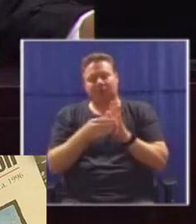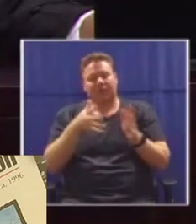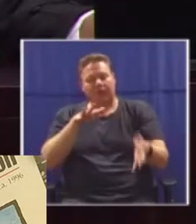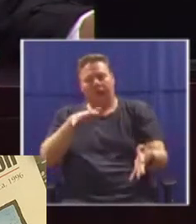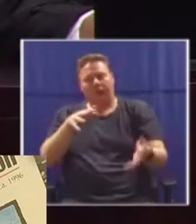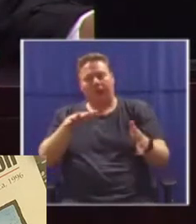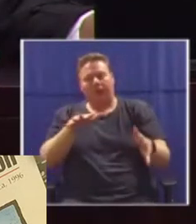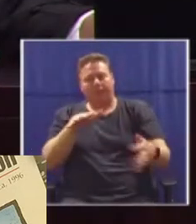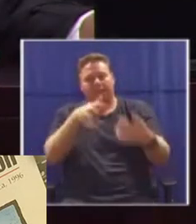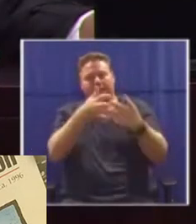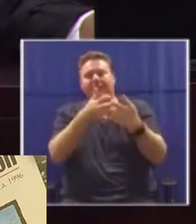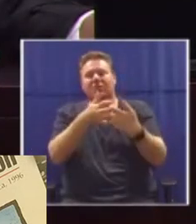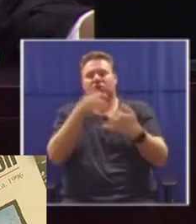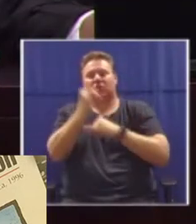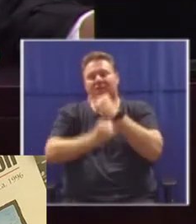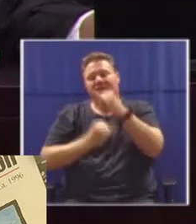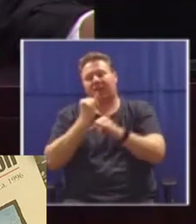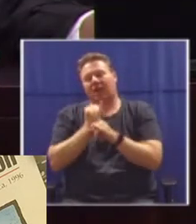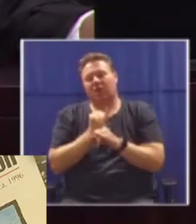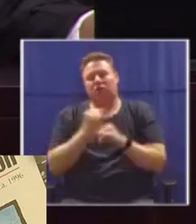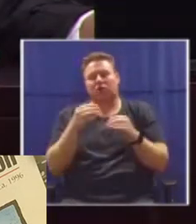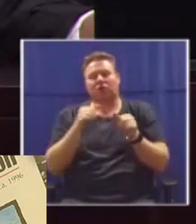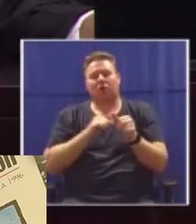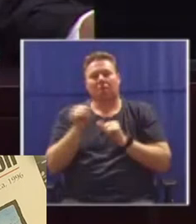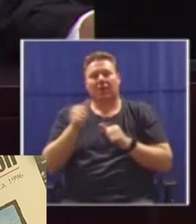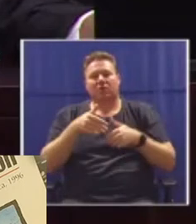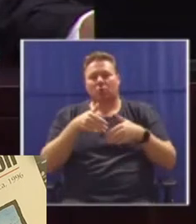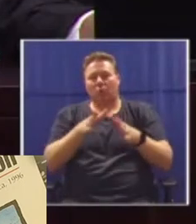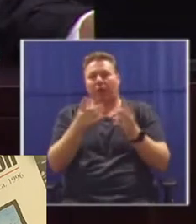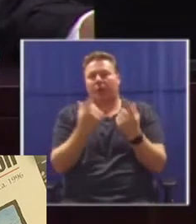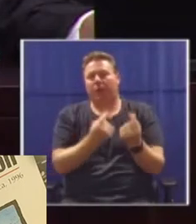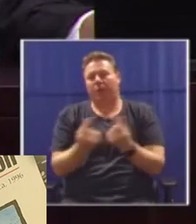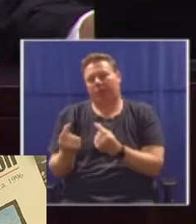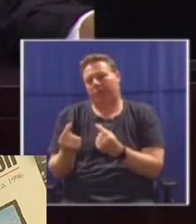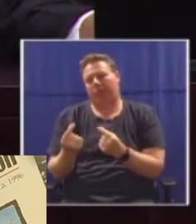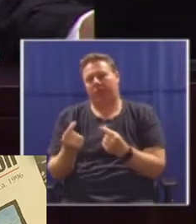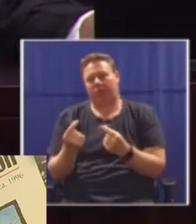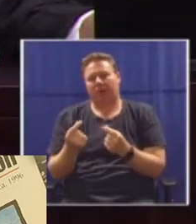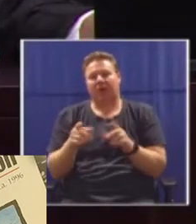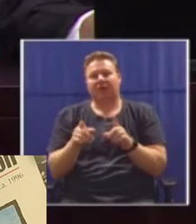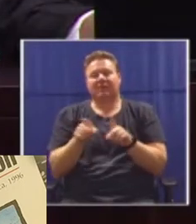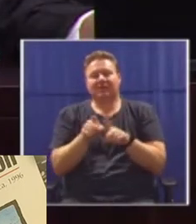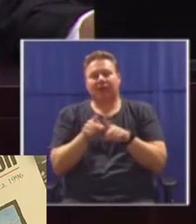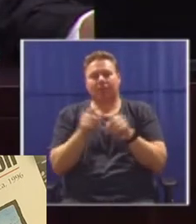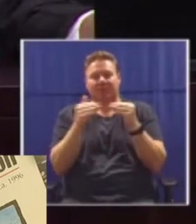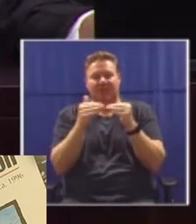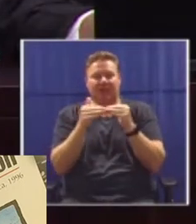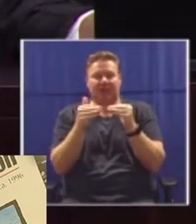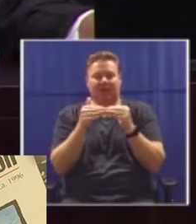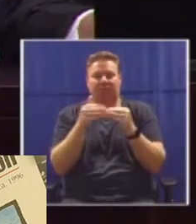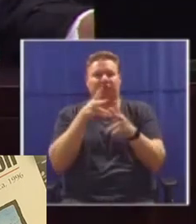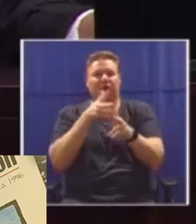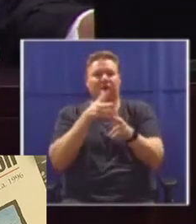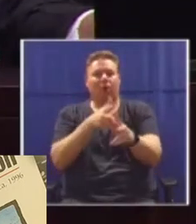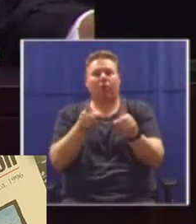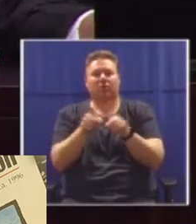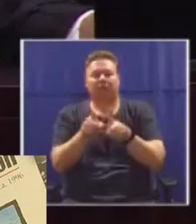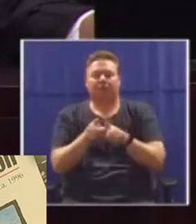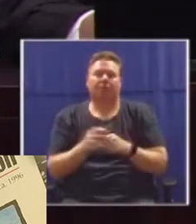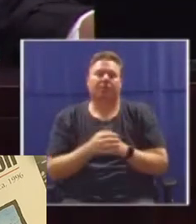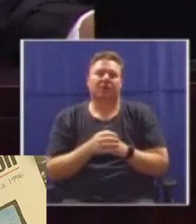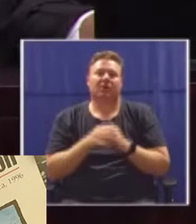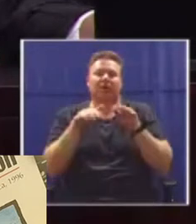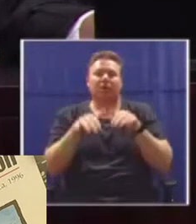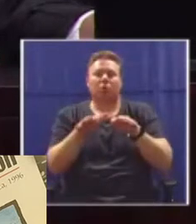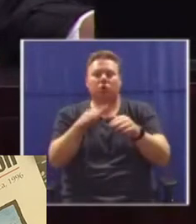best practices and benchmarks, but also to ensure that we are consistent with the global practices that regulate the marine